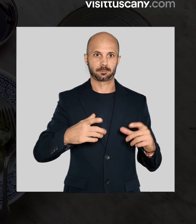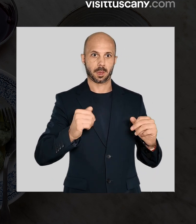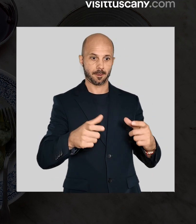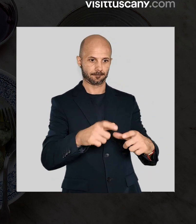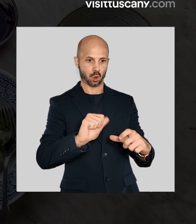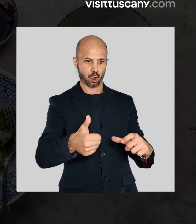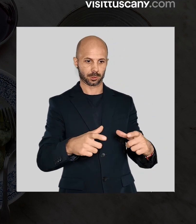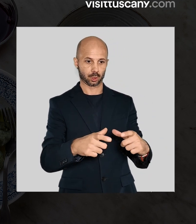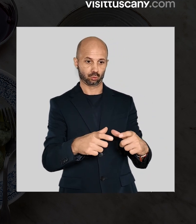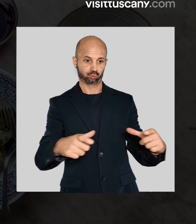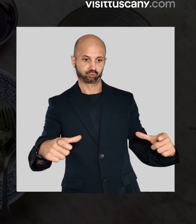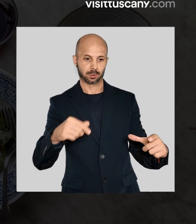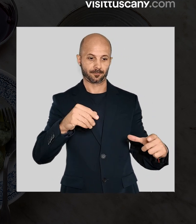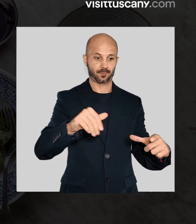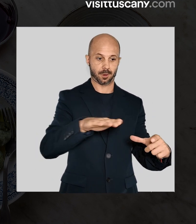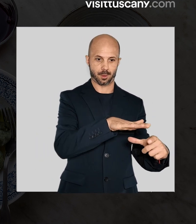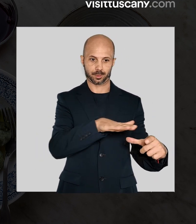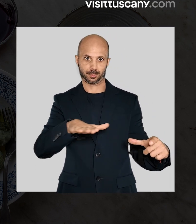Season with salt.